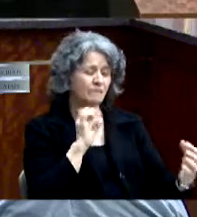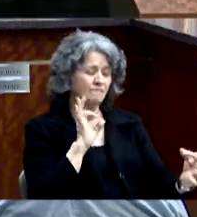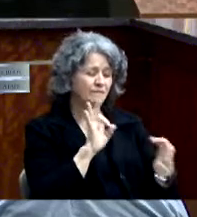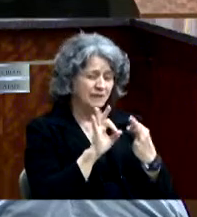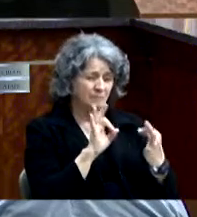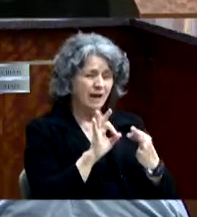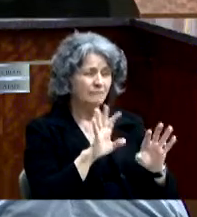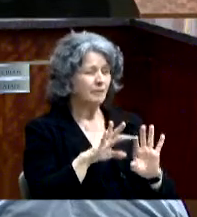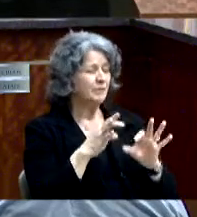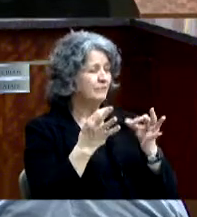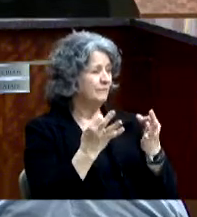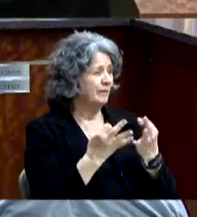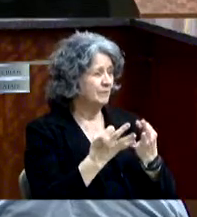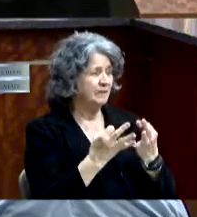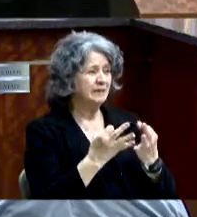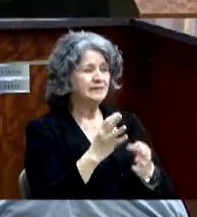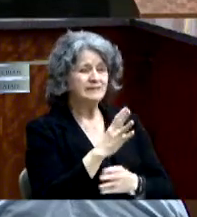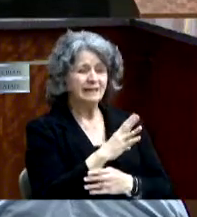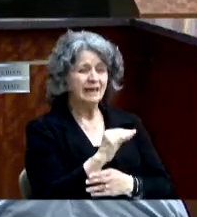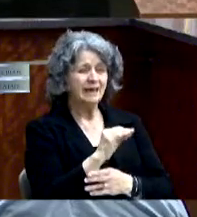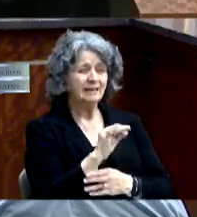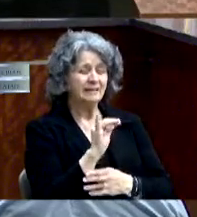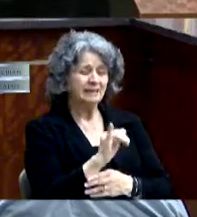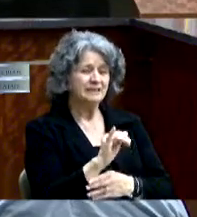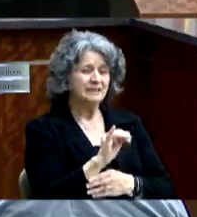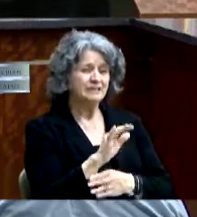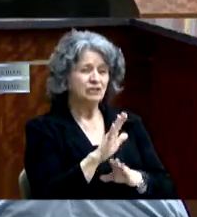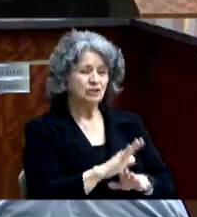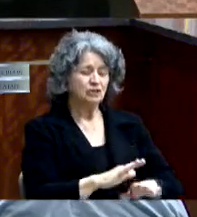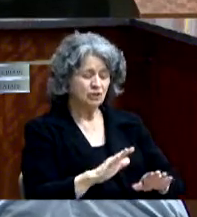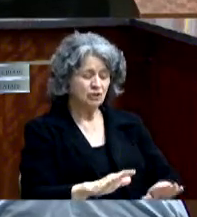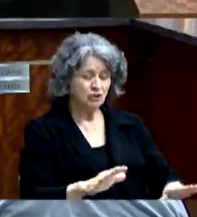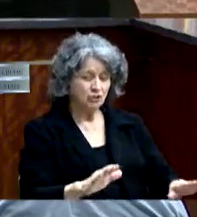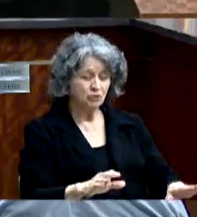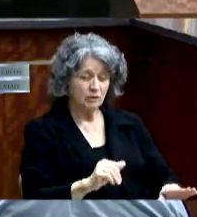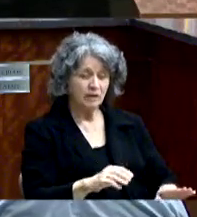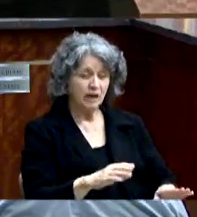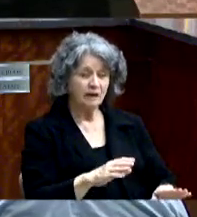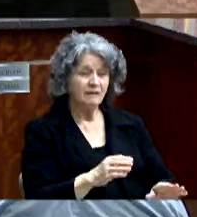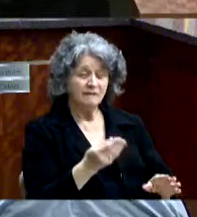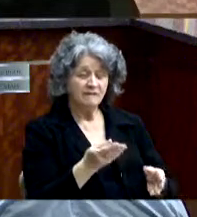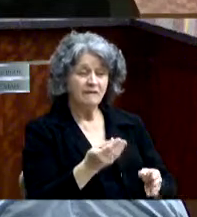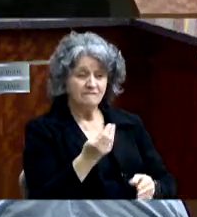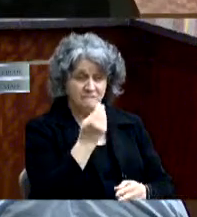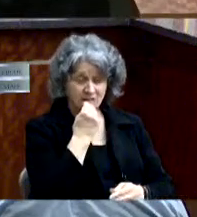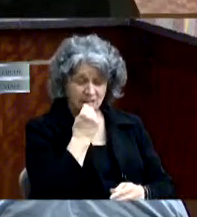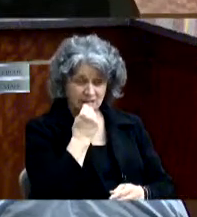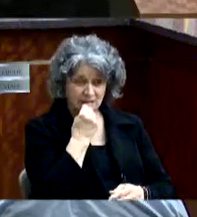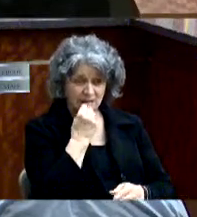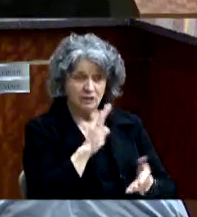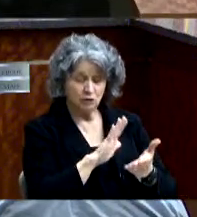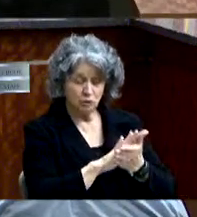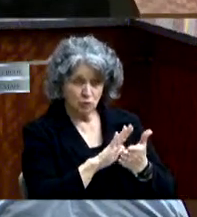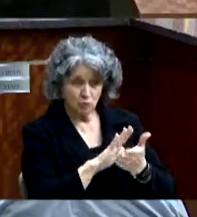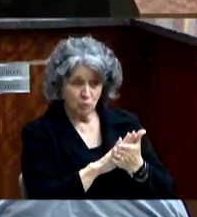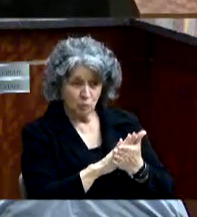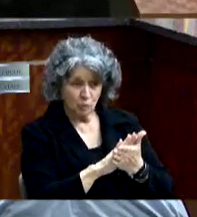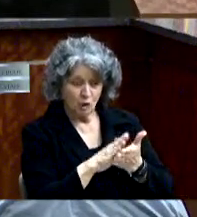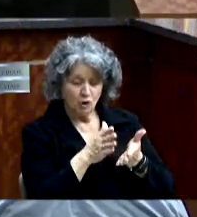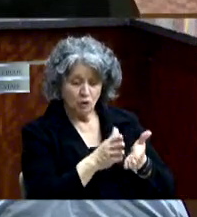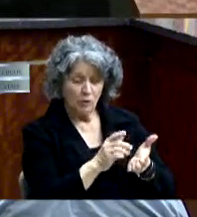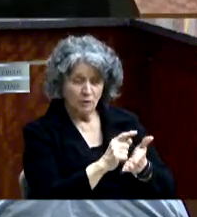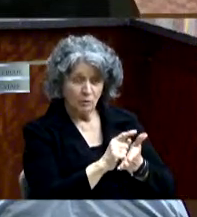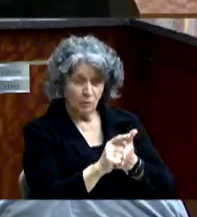would go hungry otherwise. They get breakfast and lunch at school so that during the week they, don't really have those